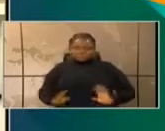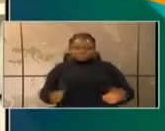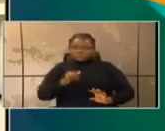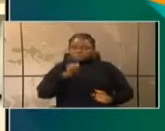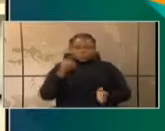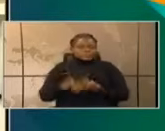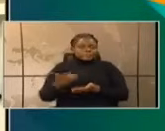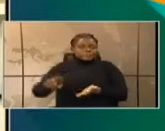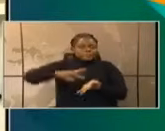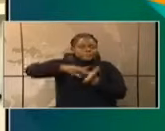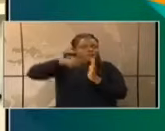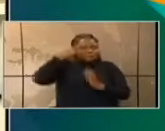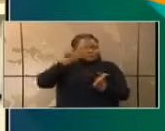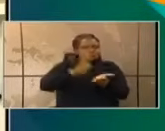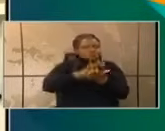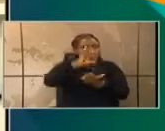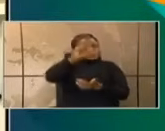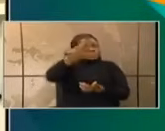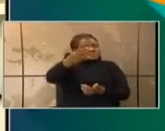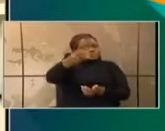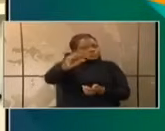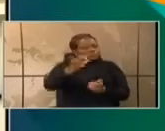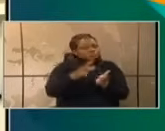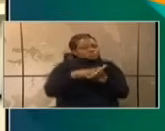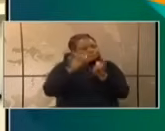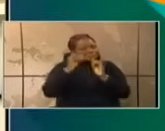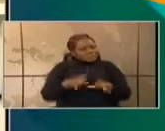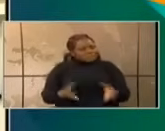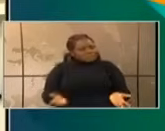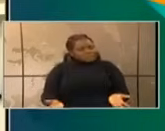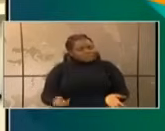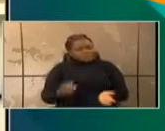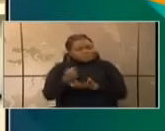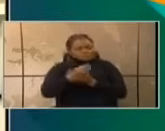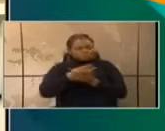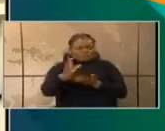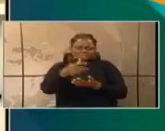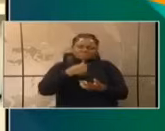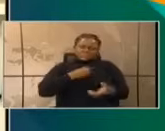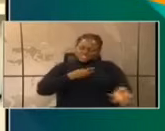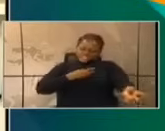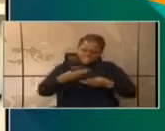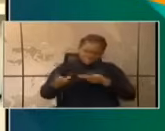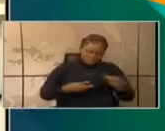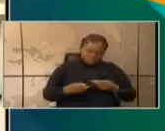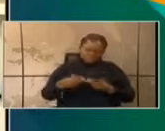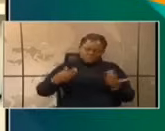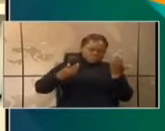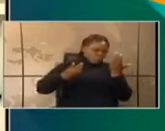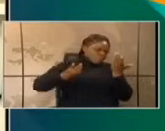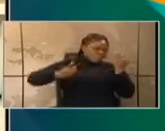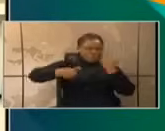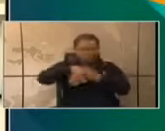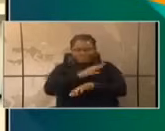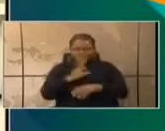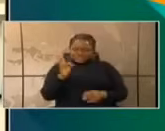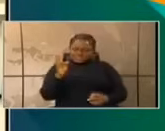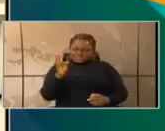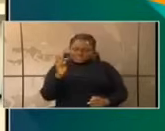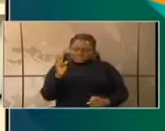And koto, pass questions. But how can you tell me, sir, you have spent over 10, it's about,